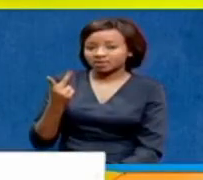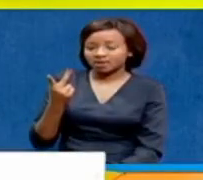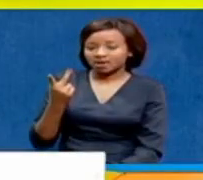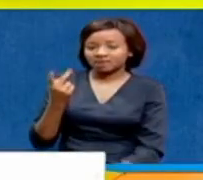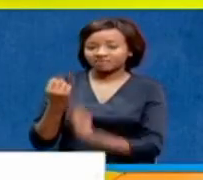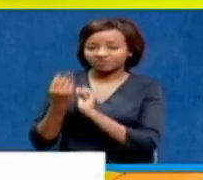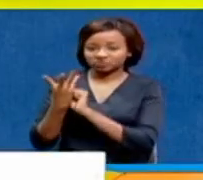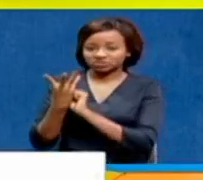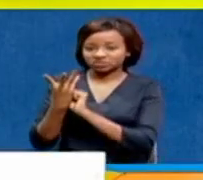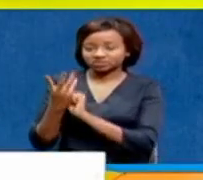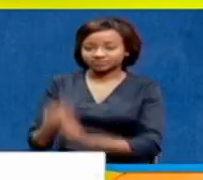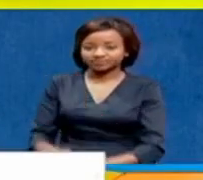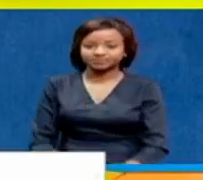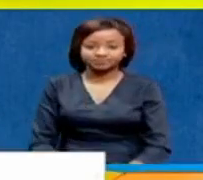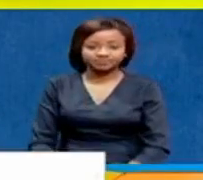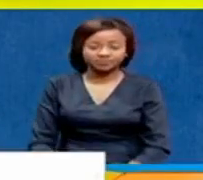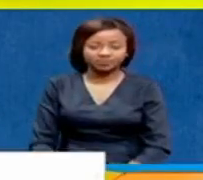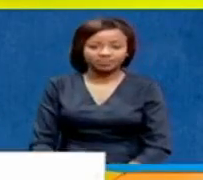1,214.